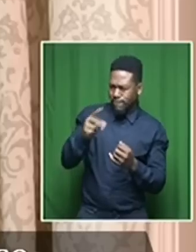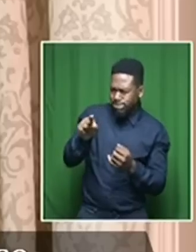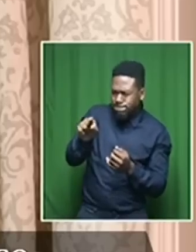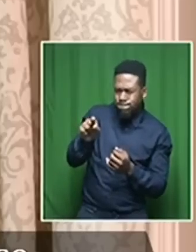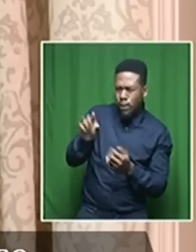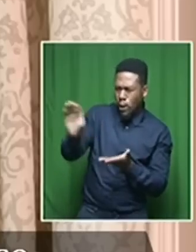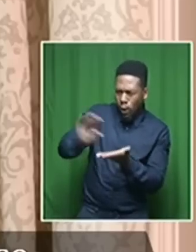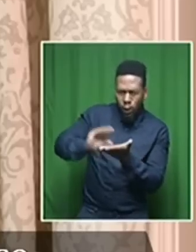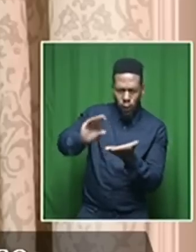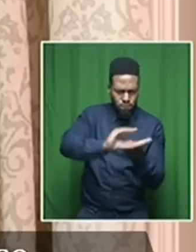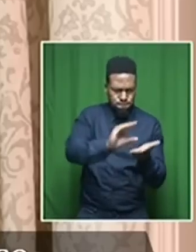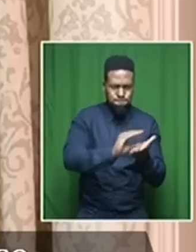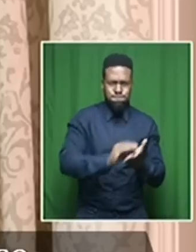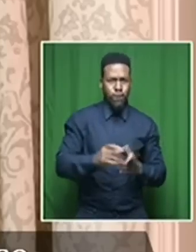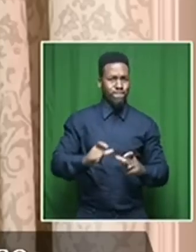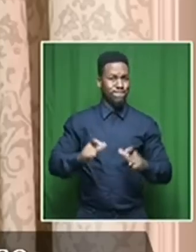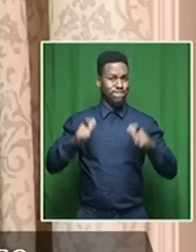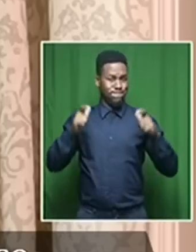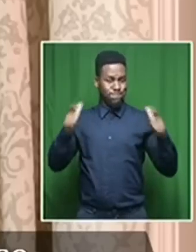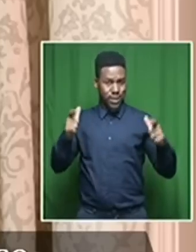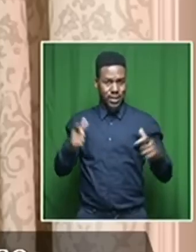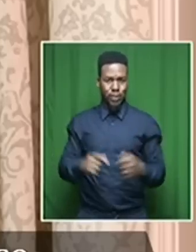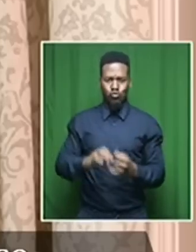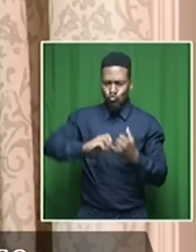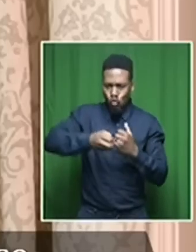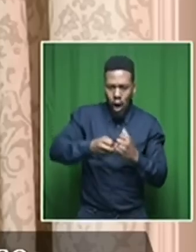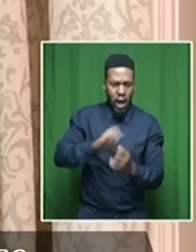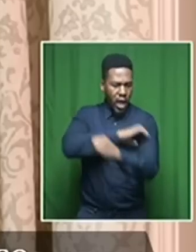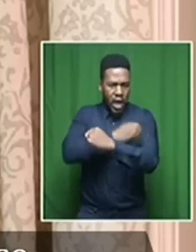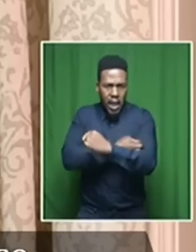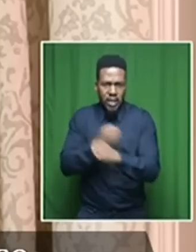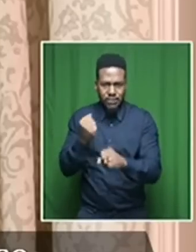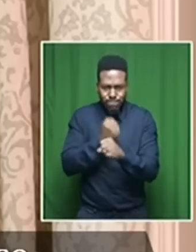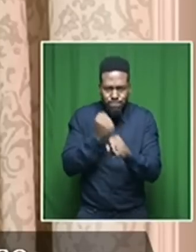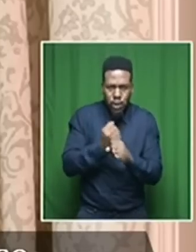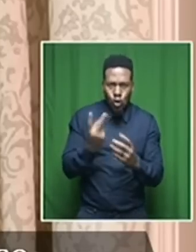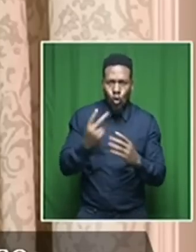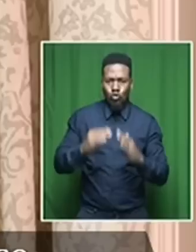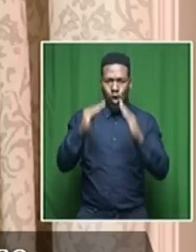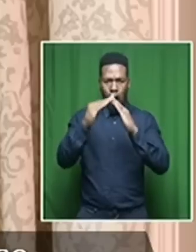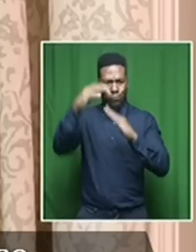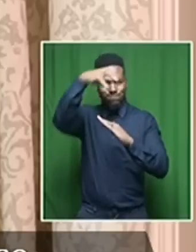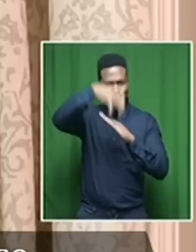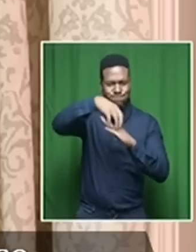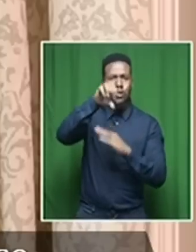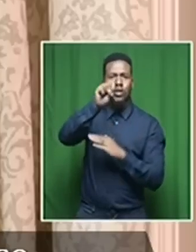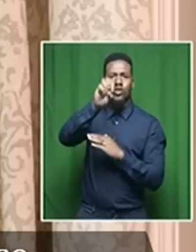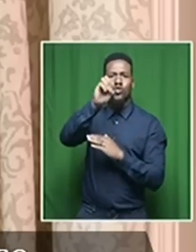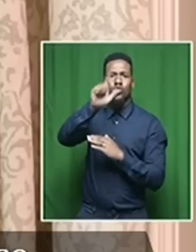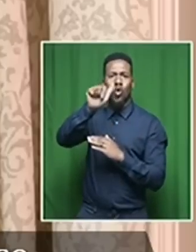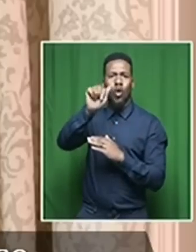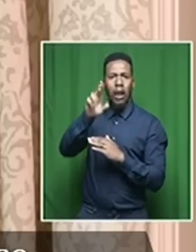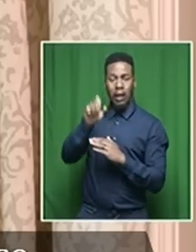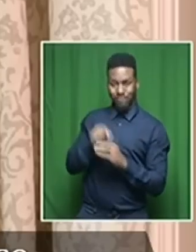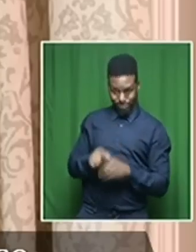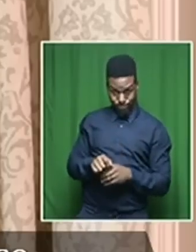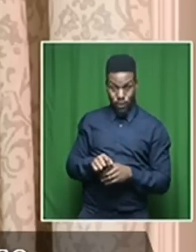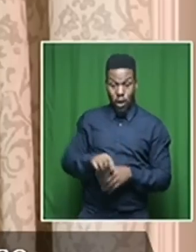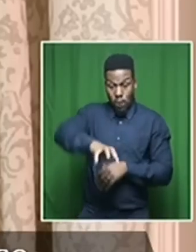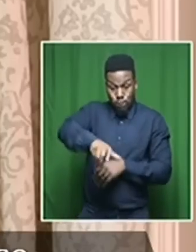energy generation and in the installation of rooftop solar. The Northern Cape alone has